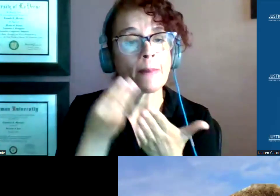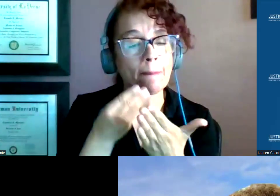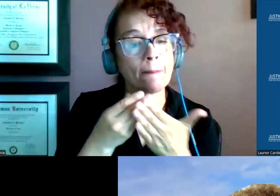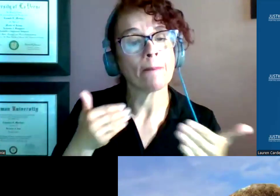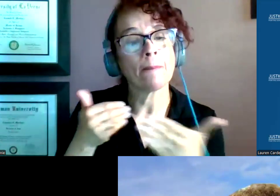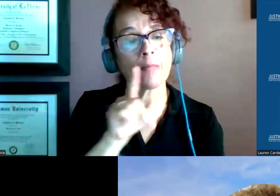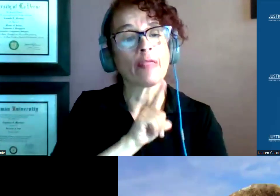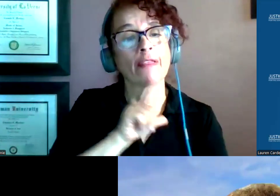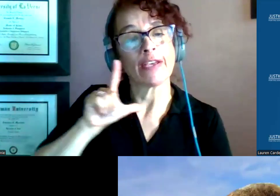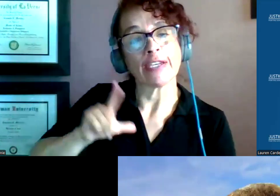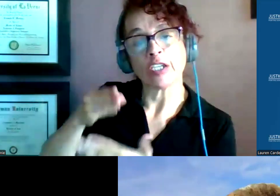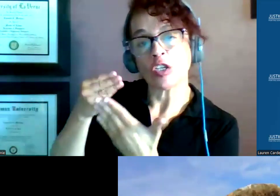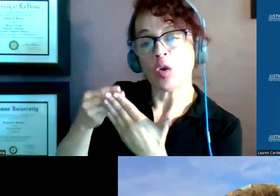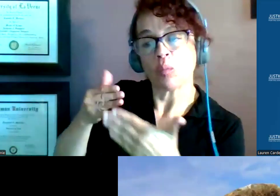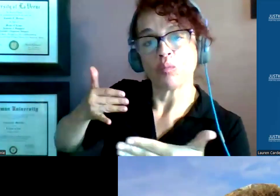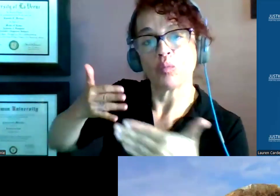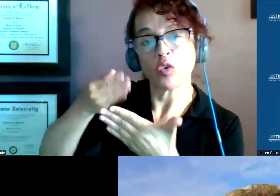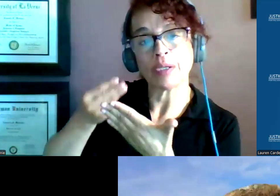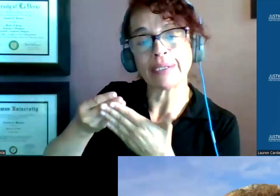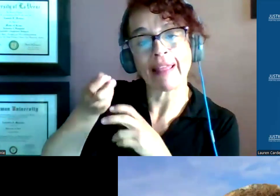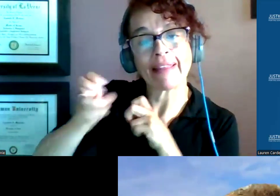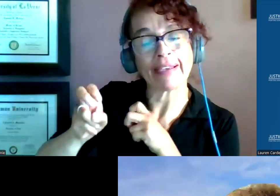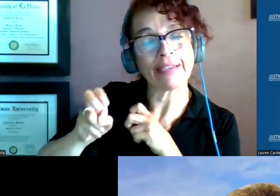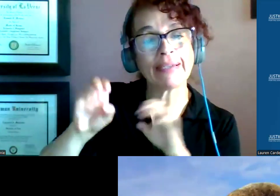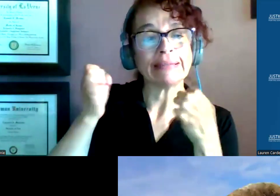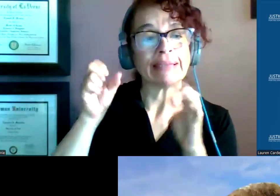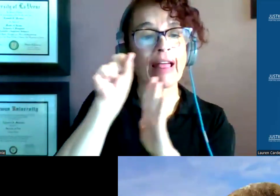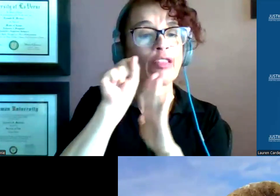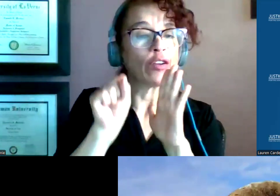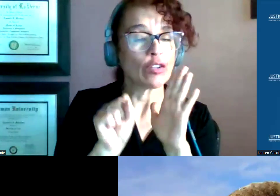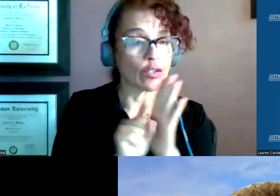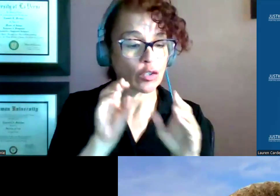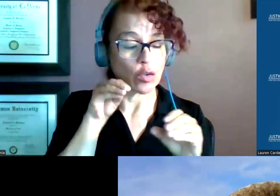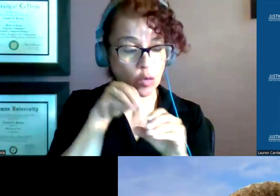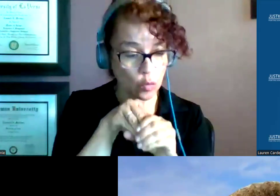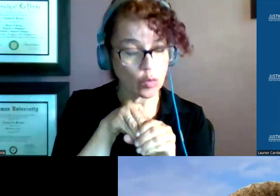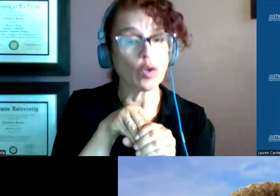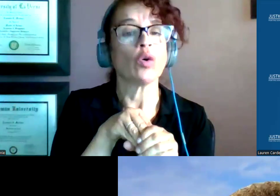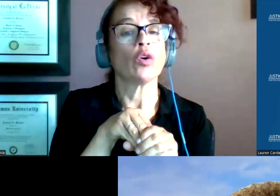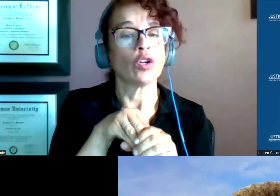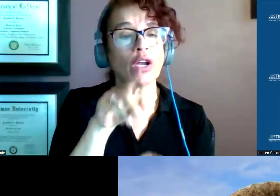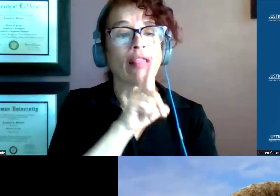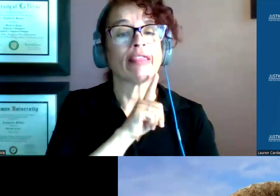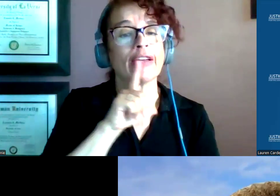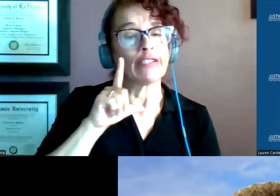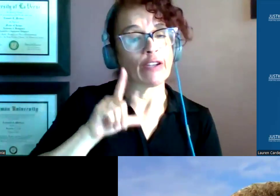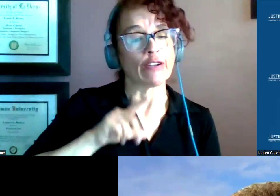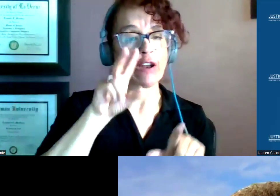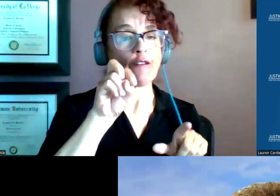the legislature's budget more closely on this issue, and we urge the state to endorse this aspect of the legislature's